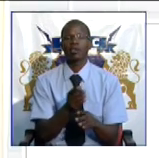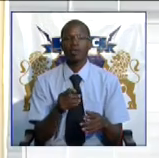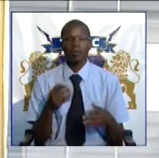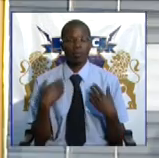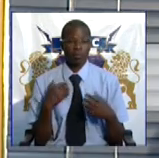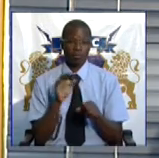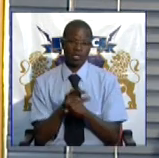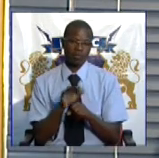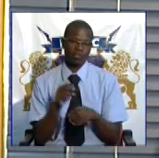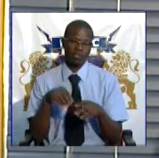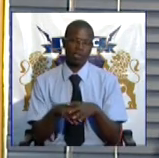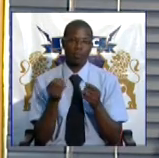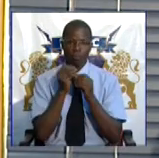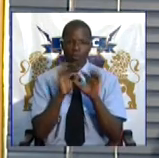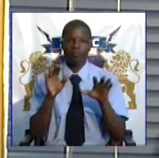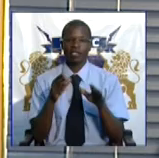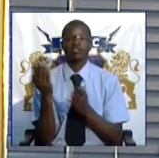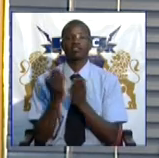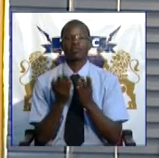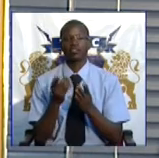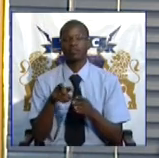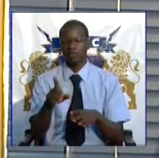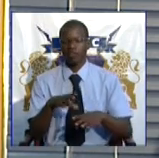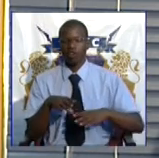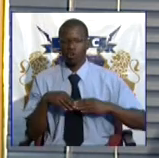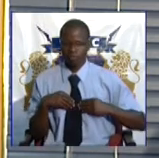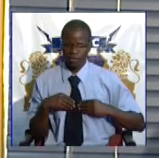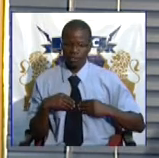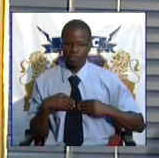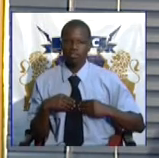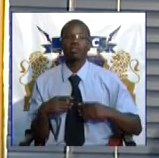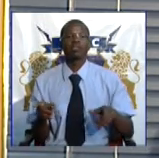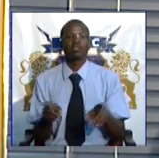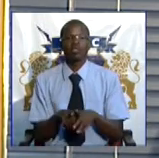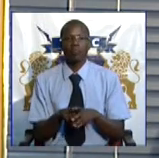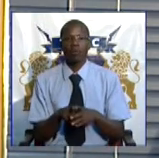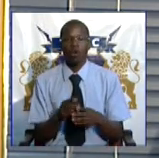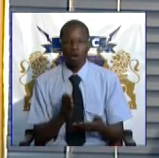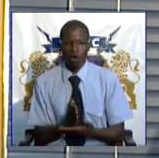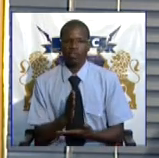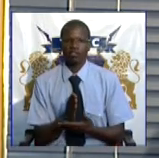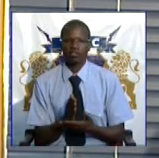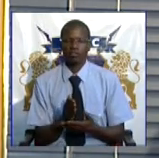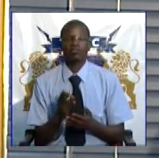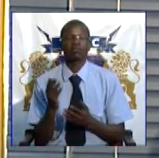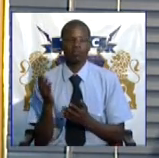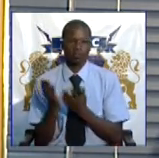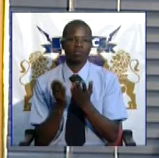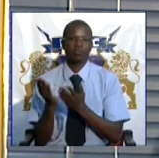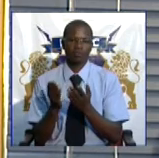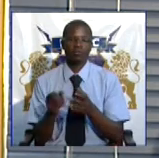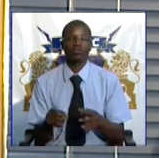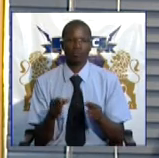service are committed, honest, and competent officers, and consistently demonstrate high standards of personal and